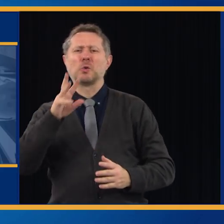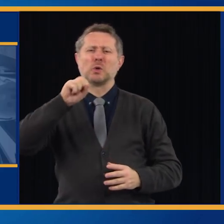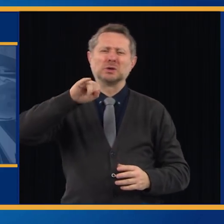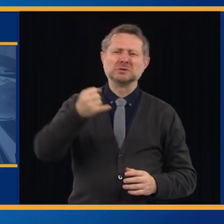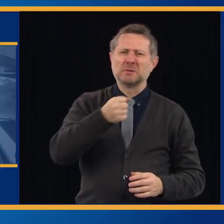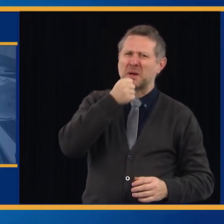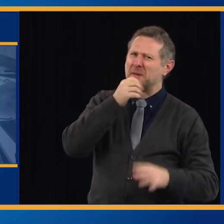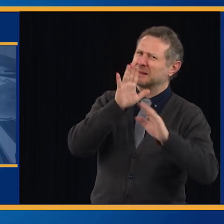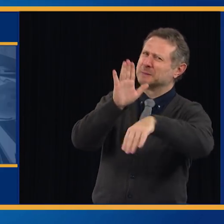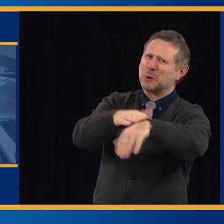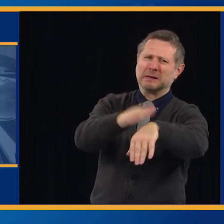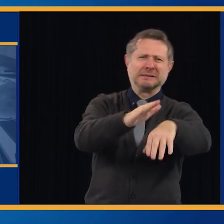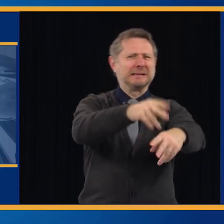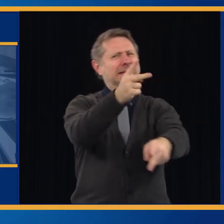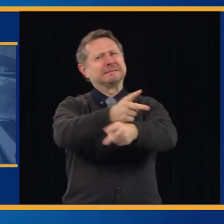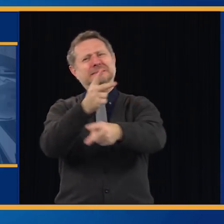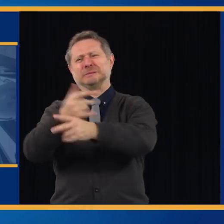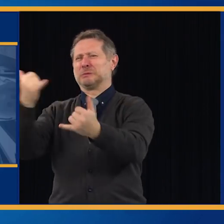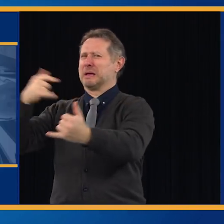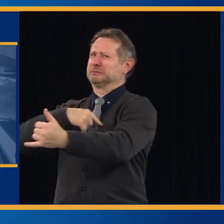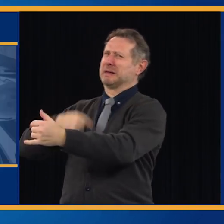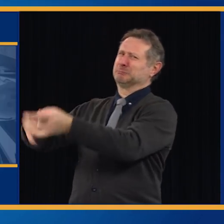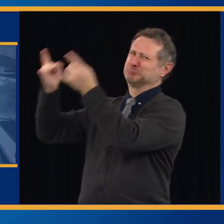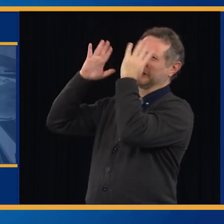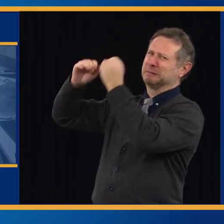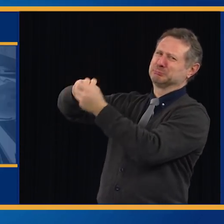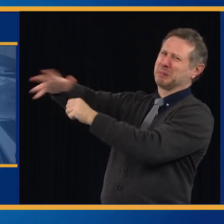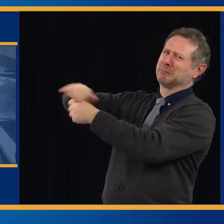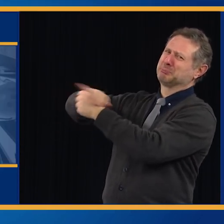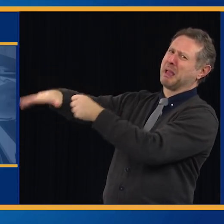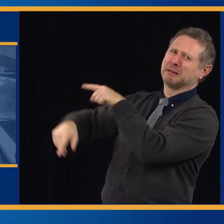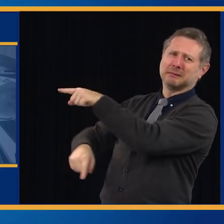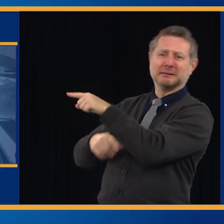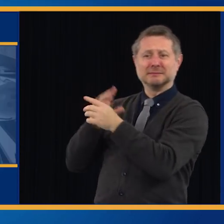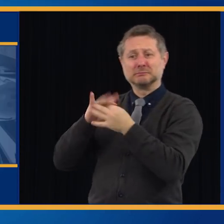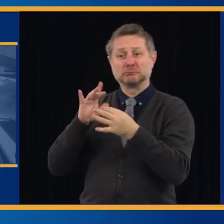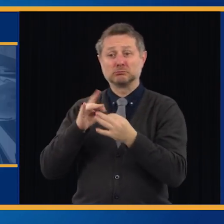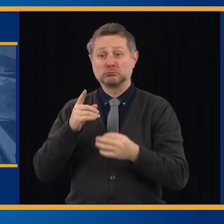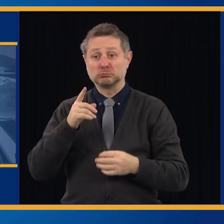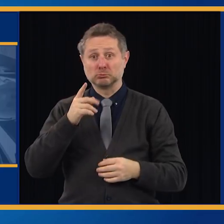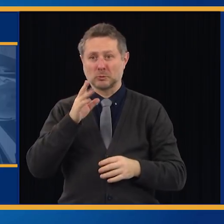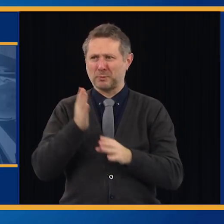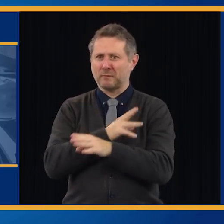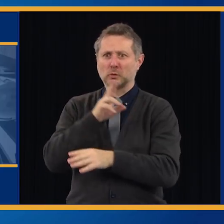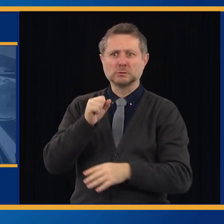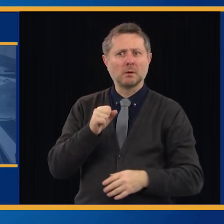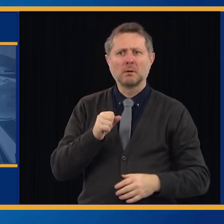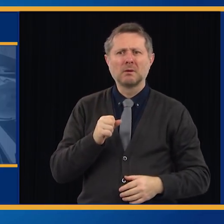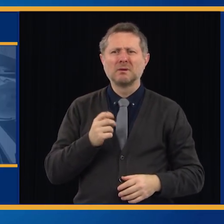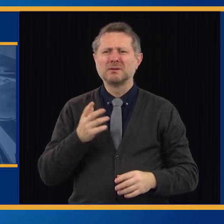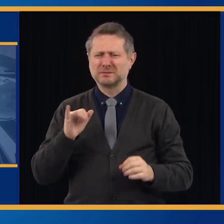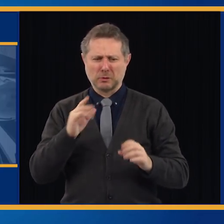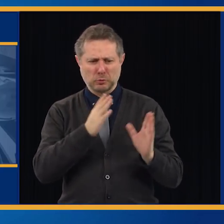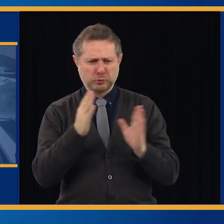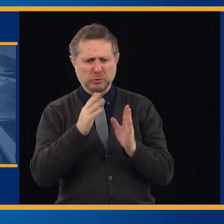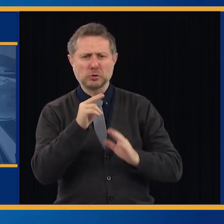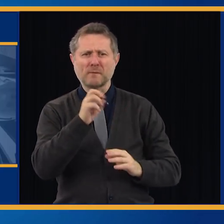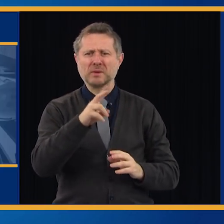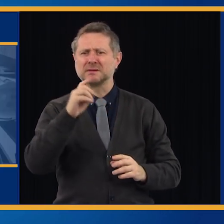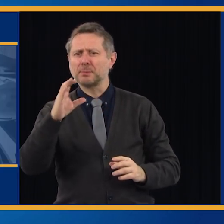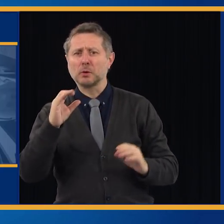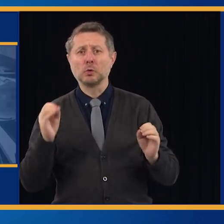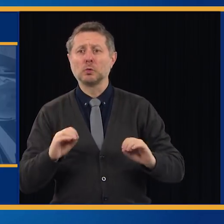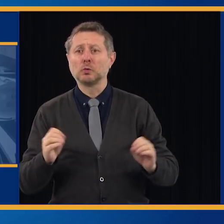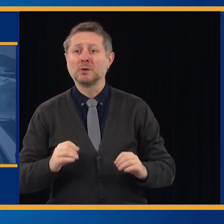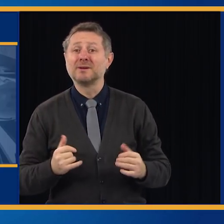a virus in China that may be in the United States? That was November, December. We're sitting here,